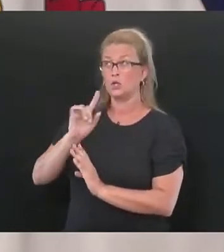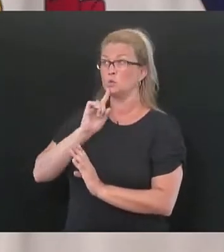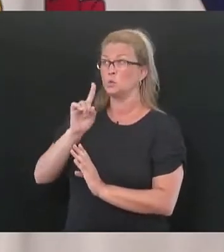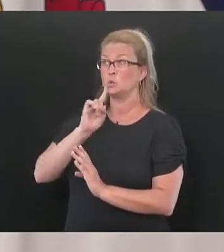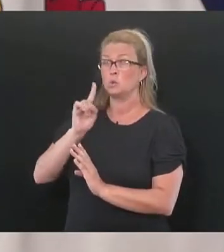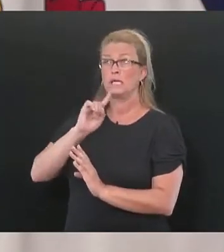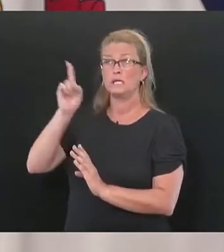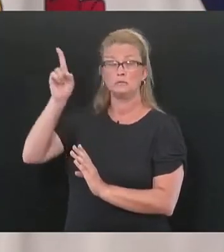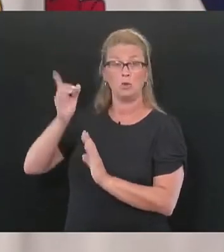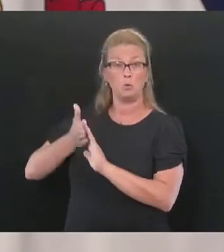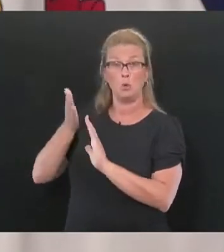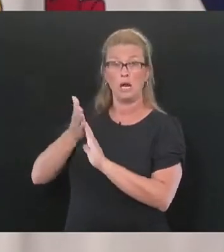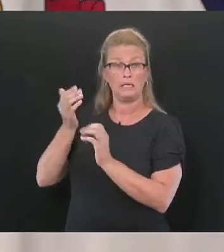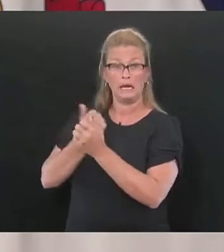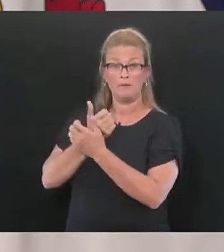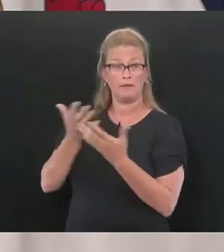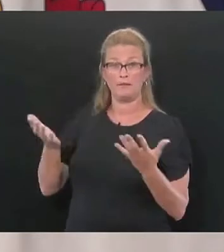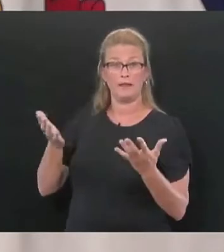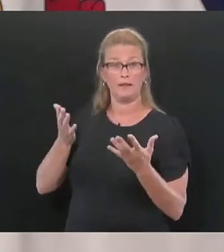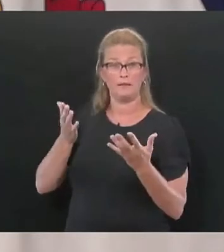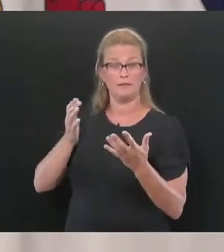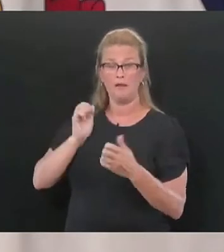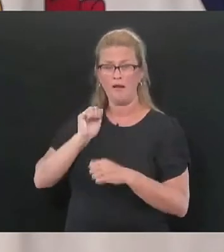of everything all the time.